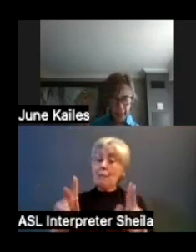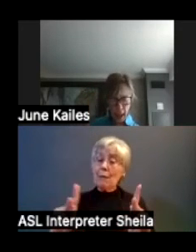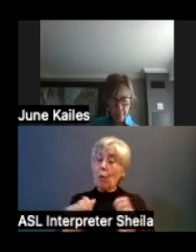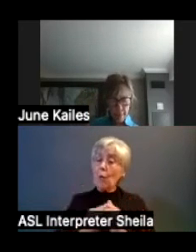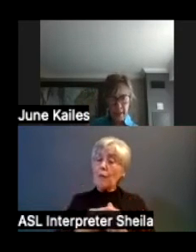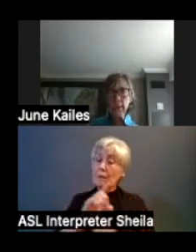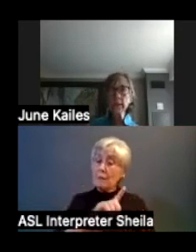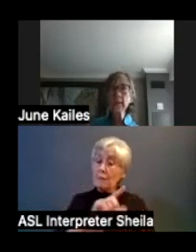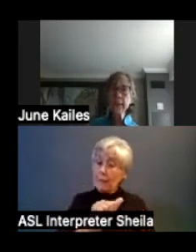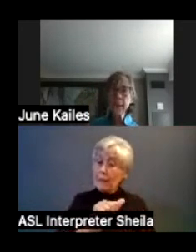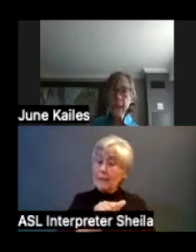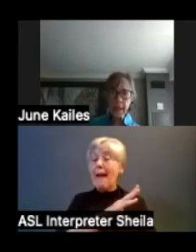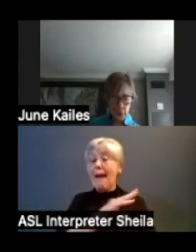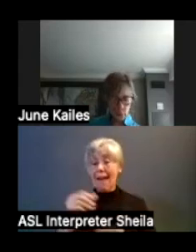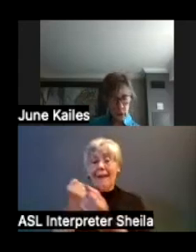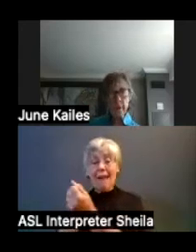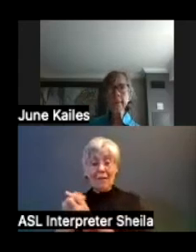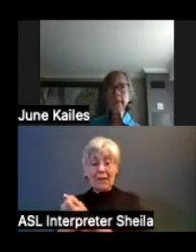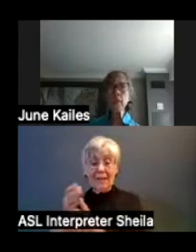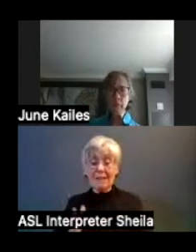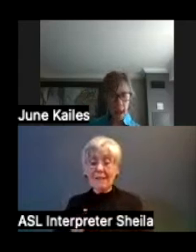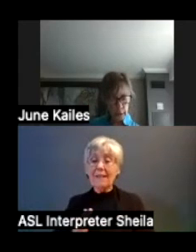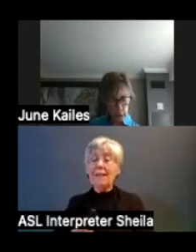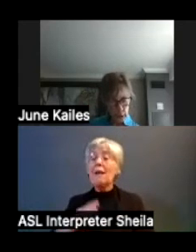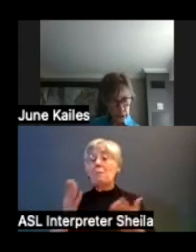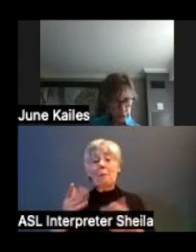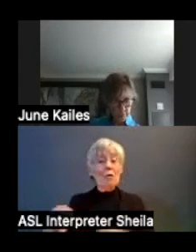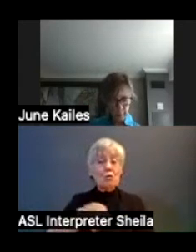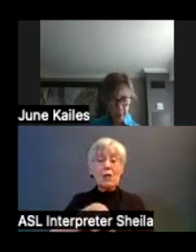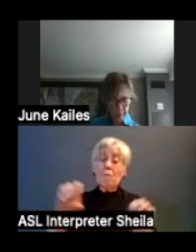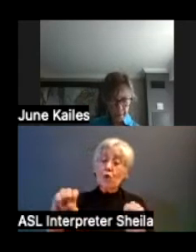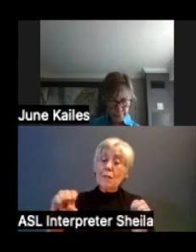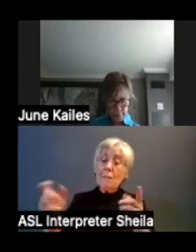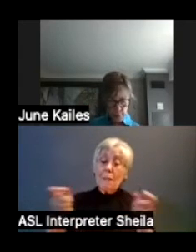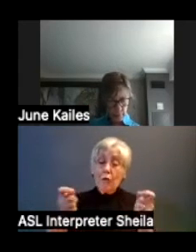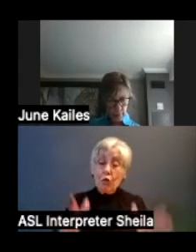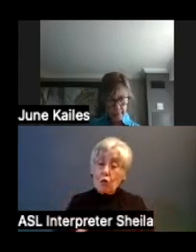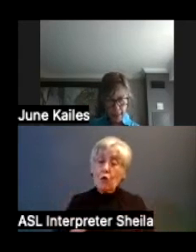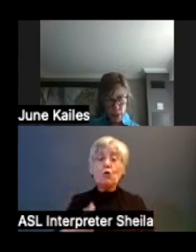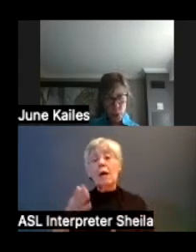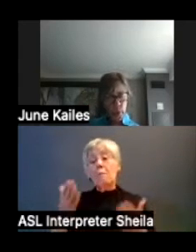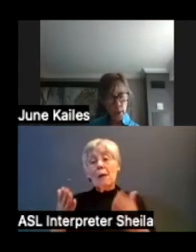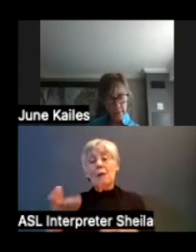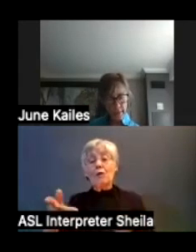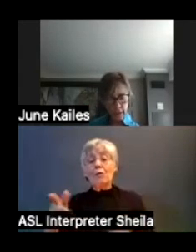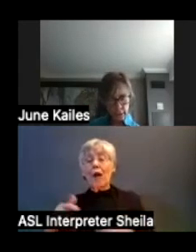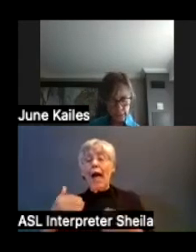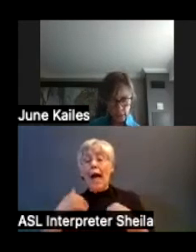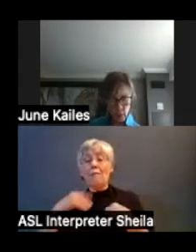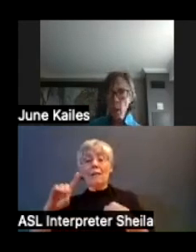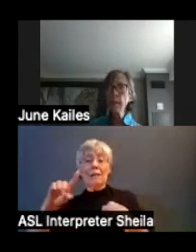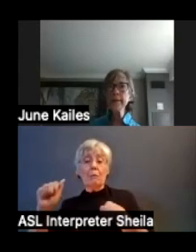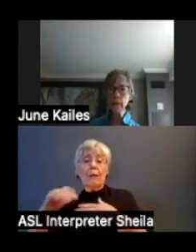as advocates, as emergency managers, as disability-led